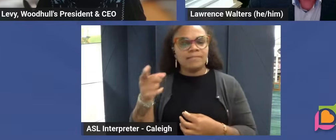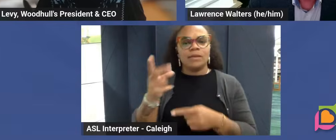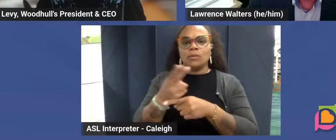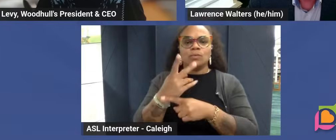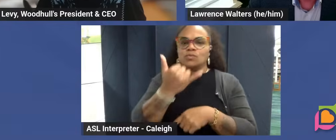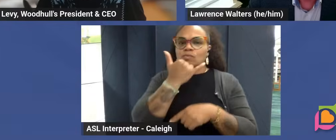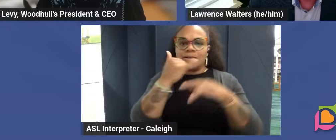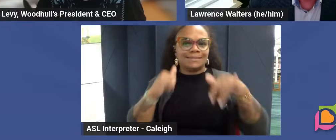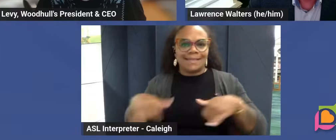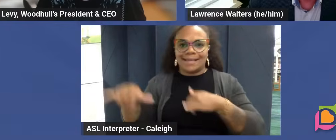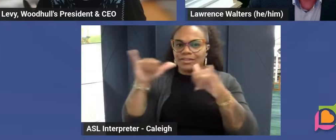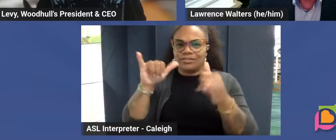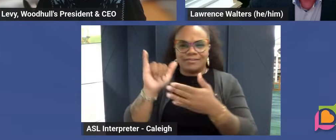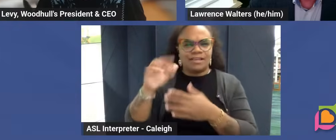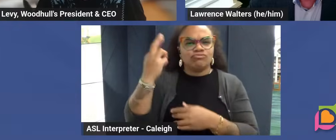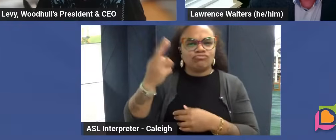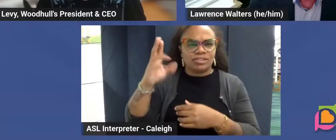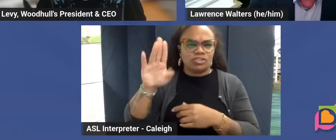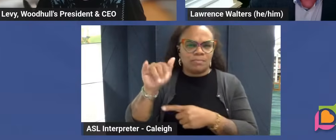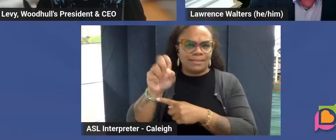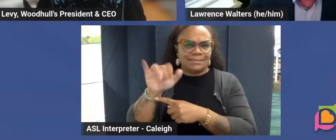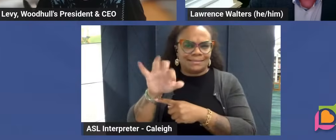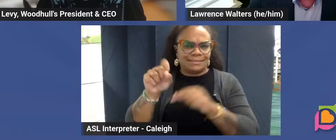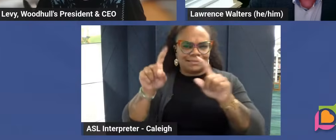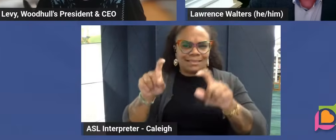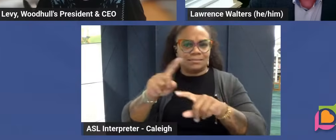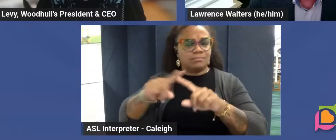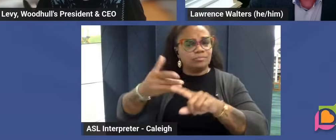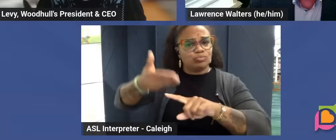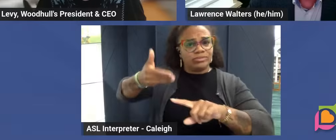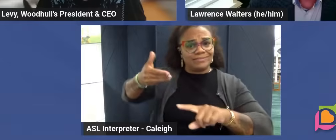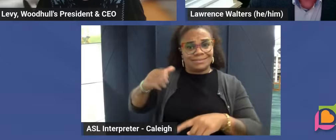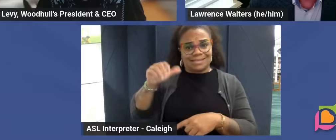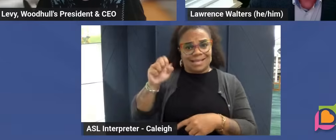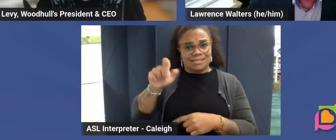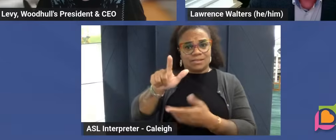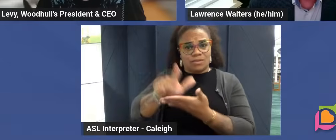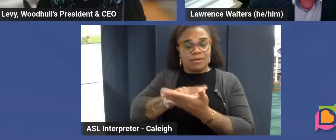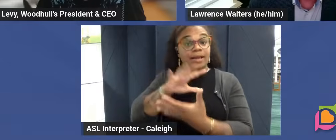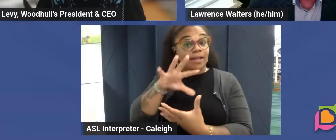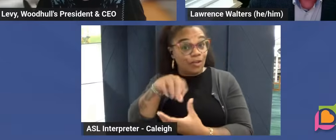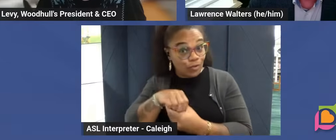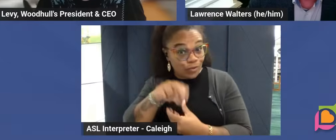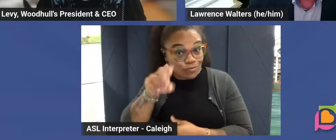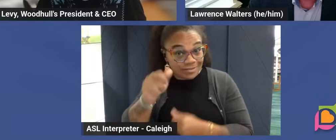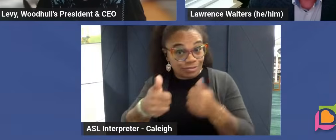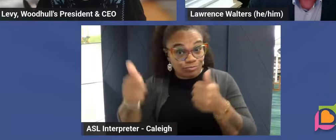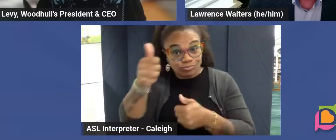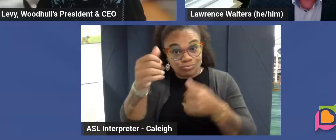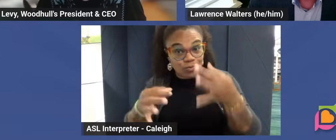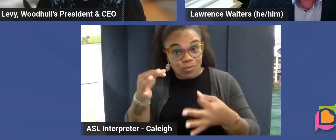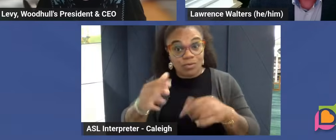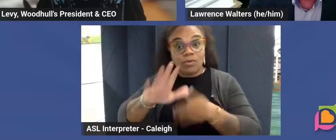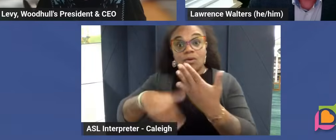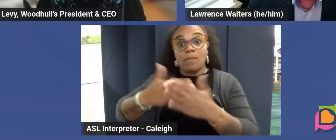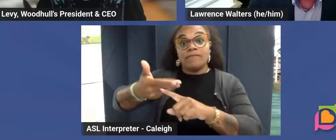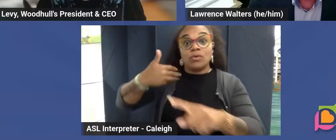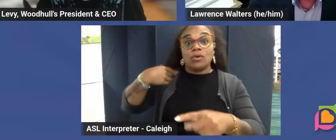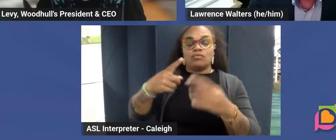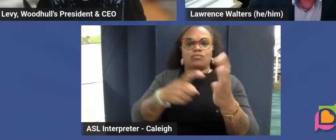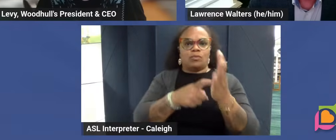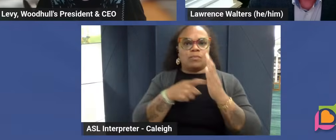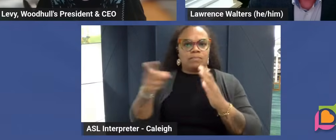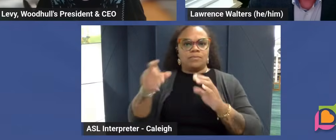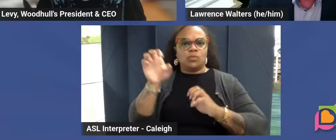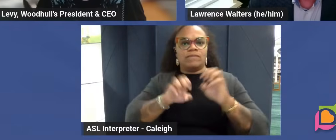Again, this rational basis test, when all the prior case law, including US Supreme Court case law, required that type of law to be